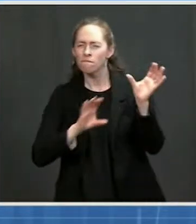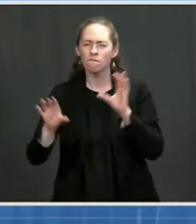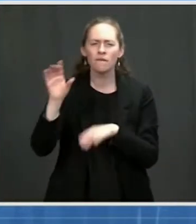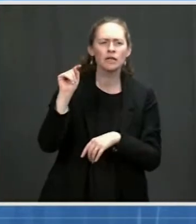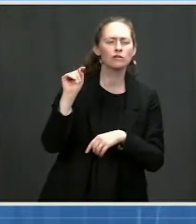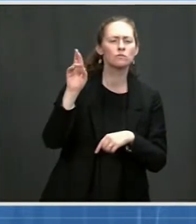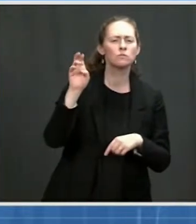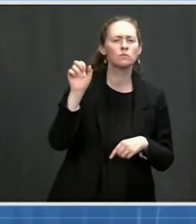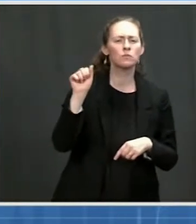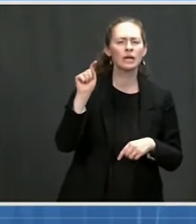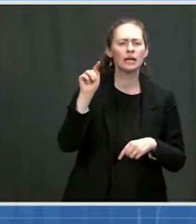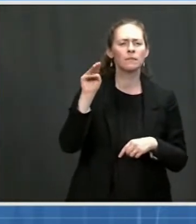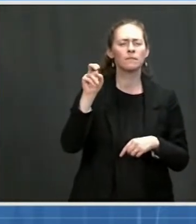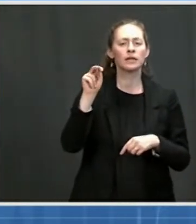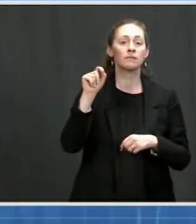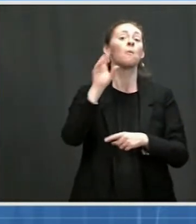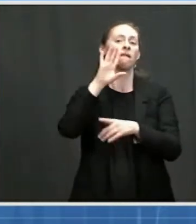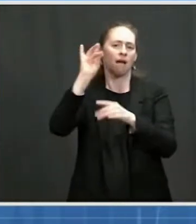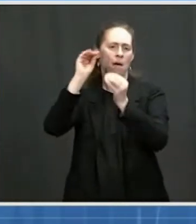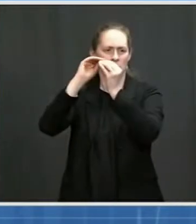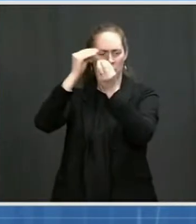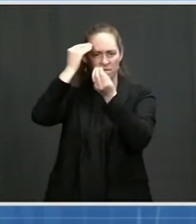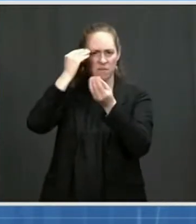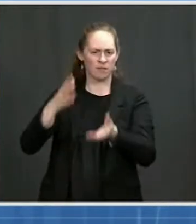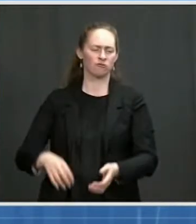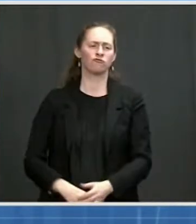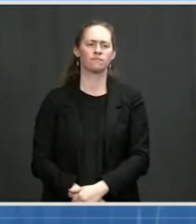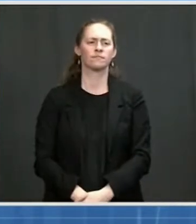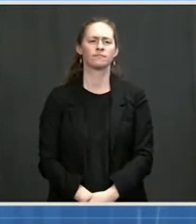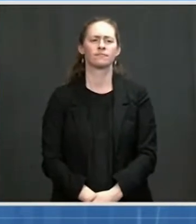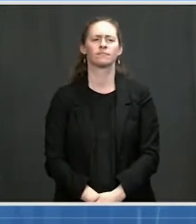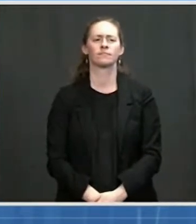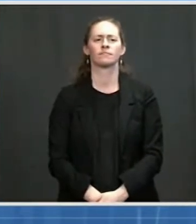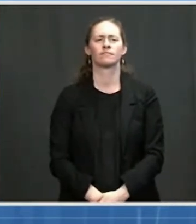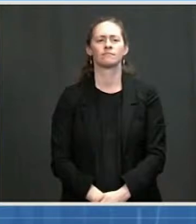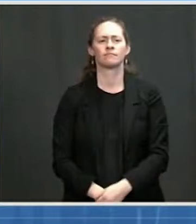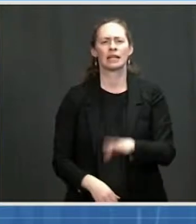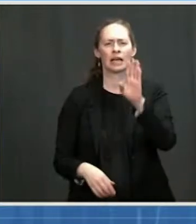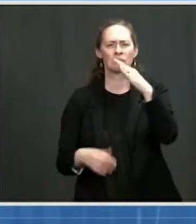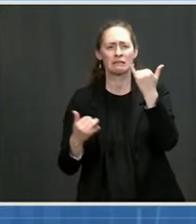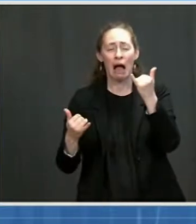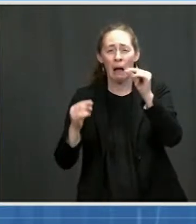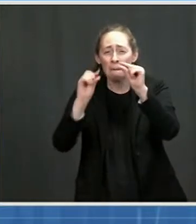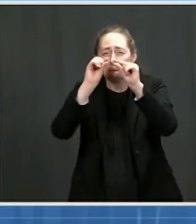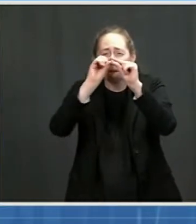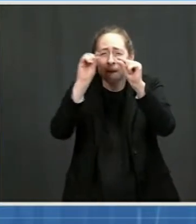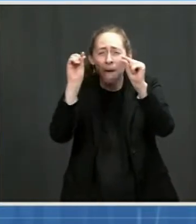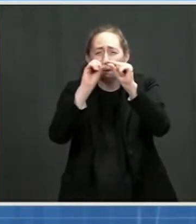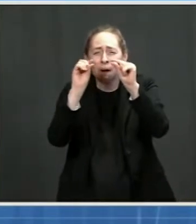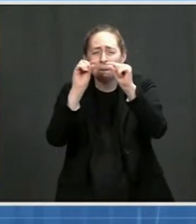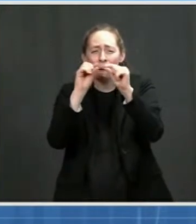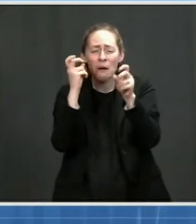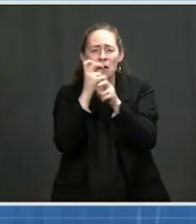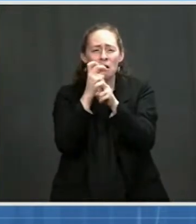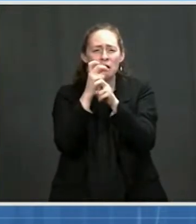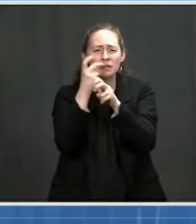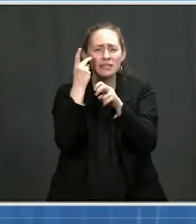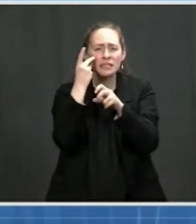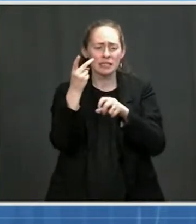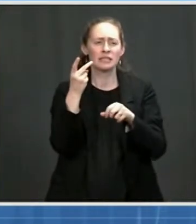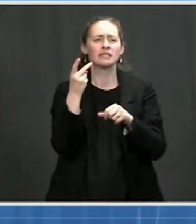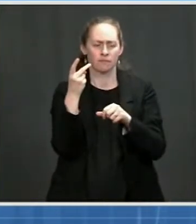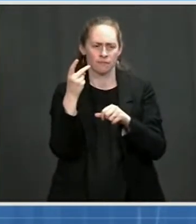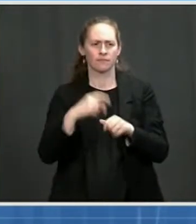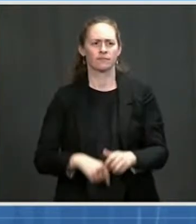to read the small print, is that we now have compartmentalized the disease severity and the